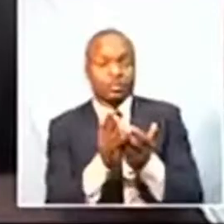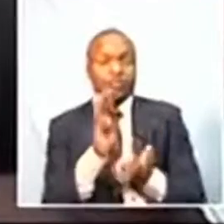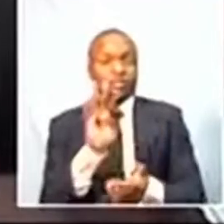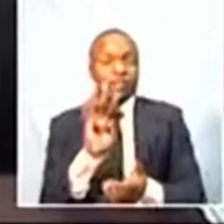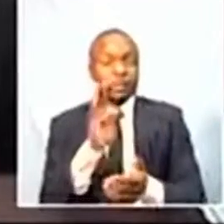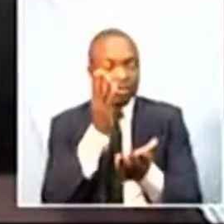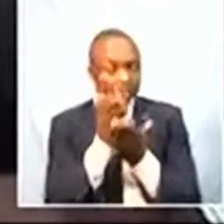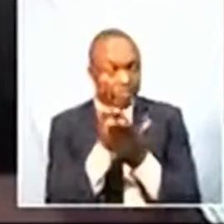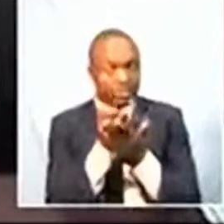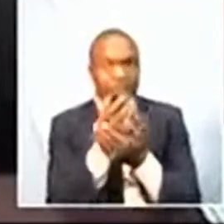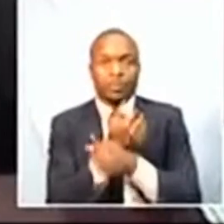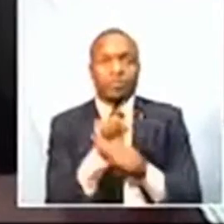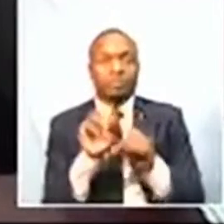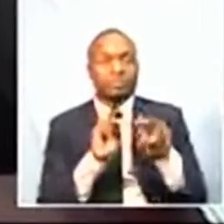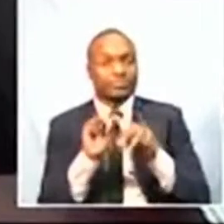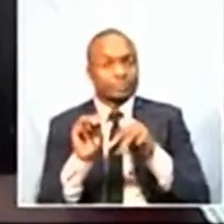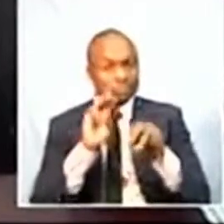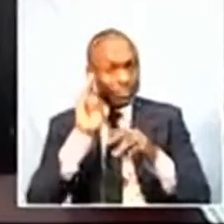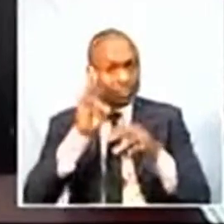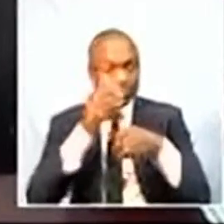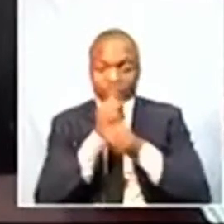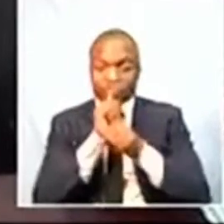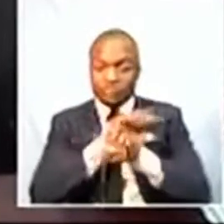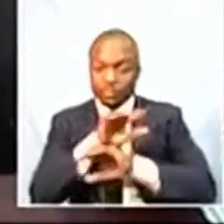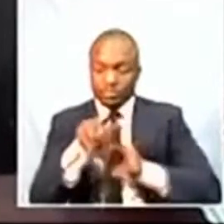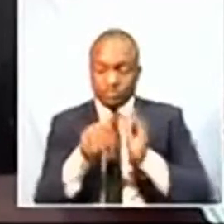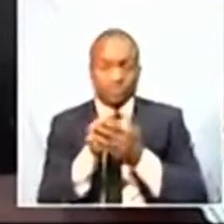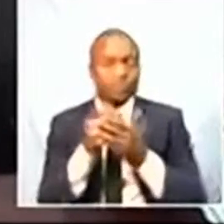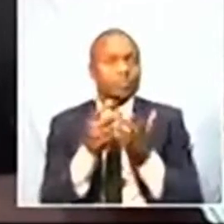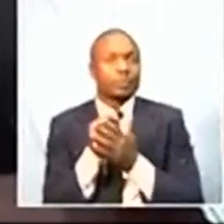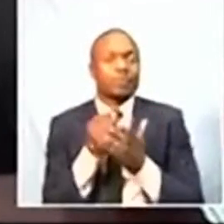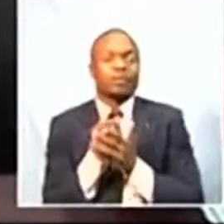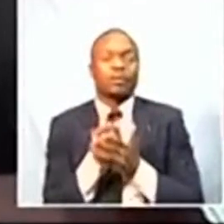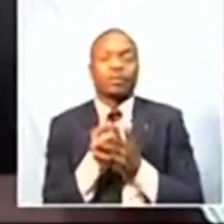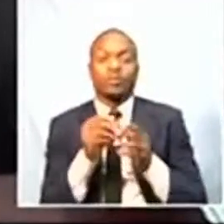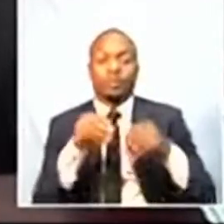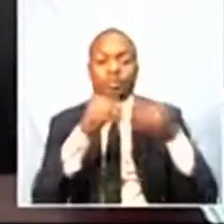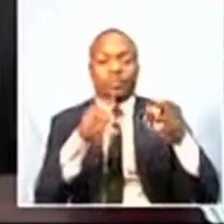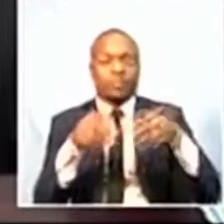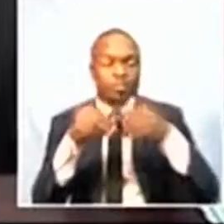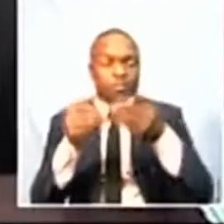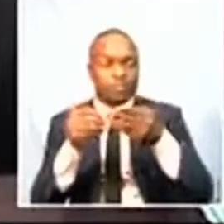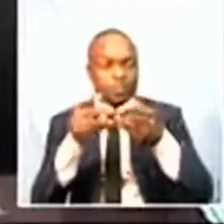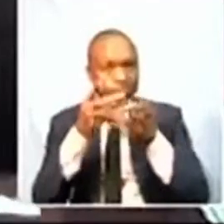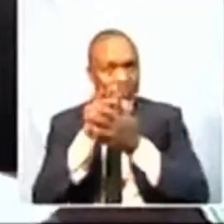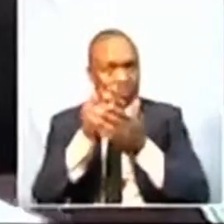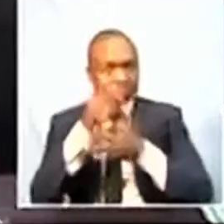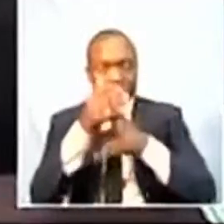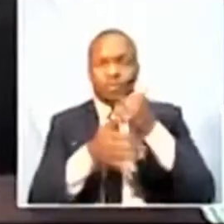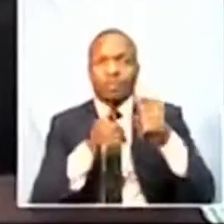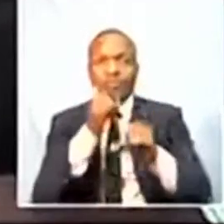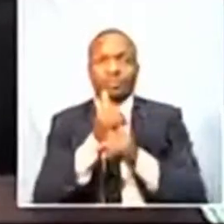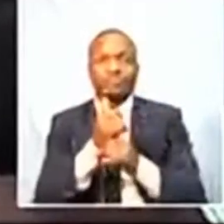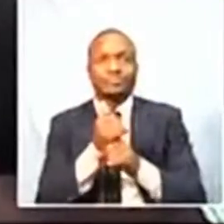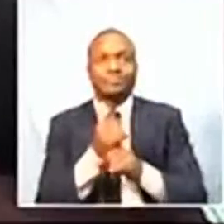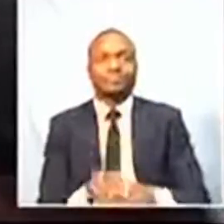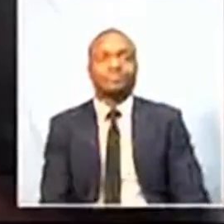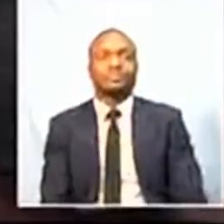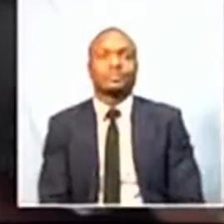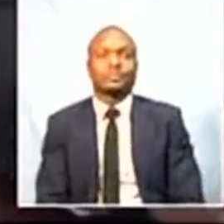The major measure, management to ensure that all funds are spent within the financial year.